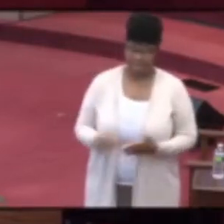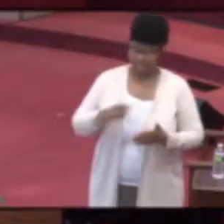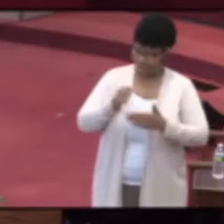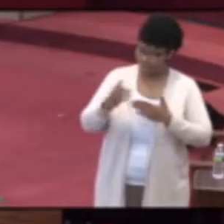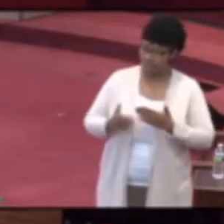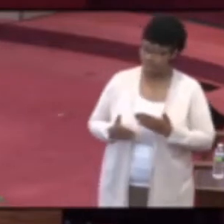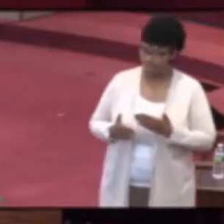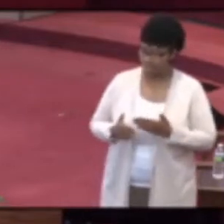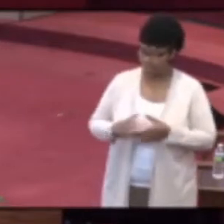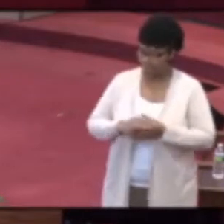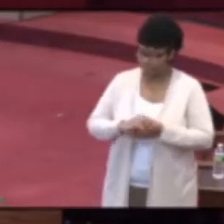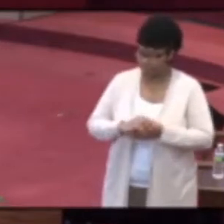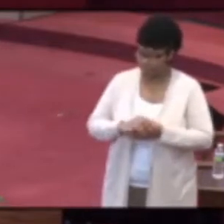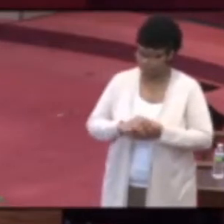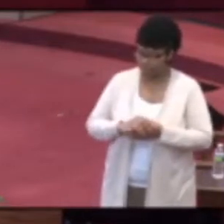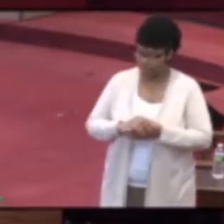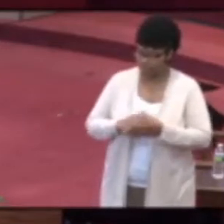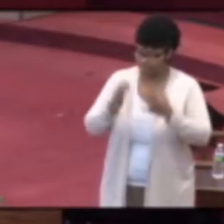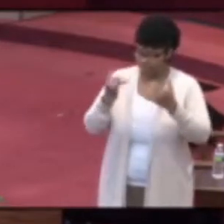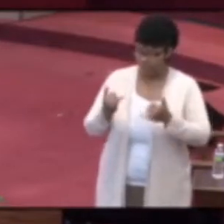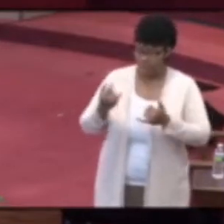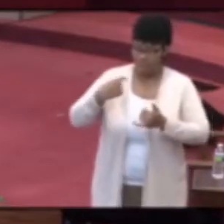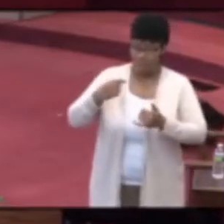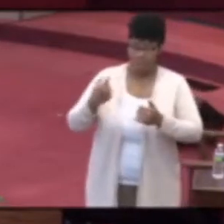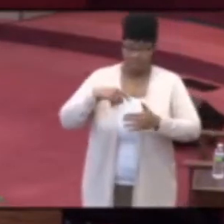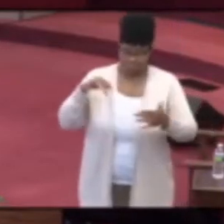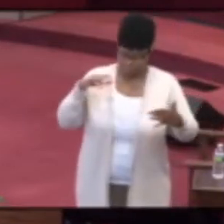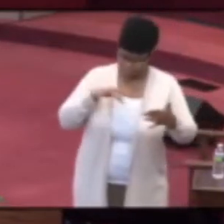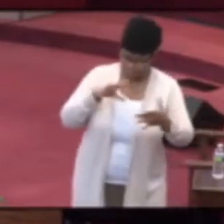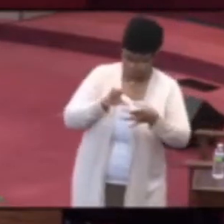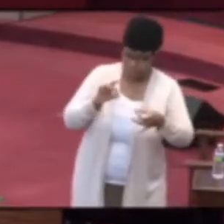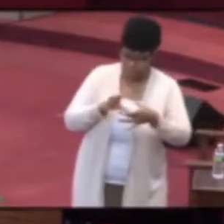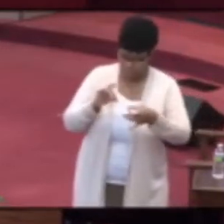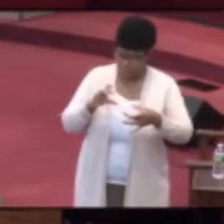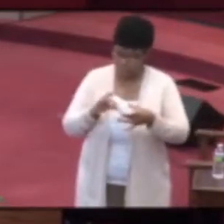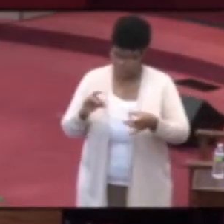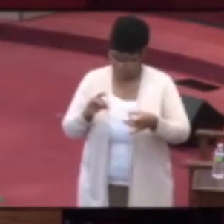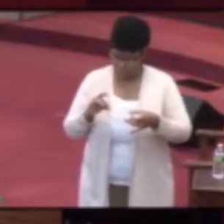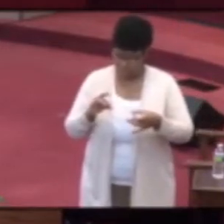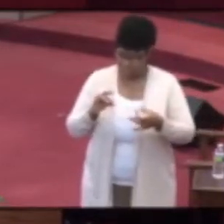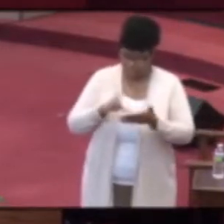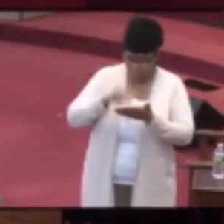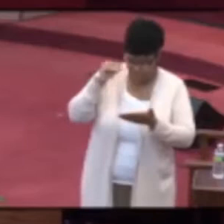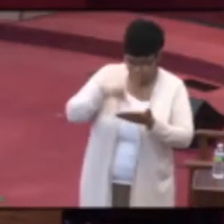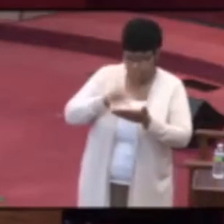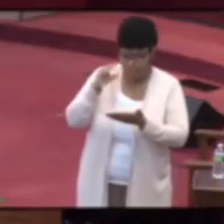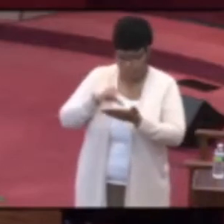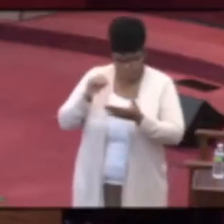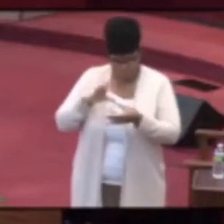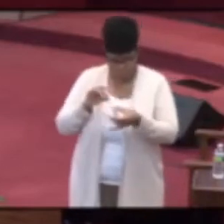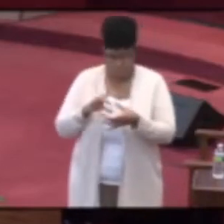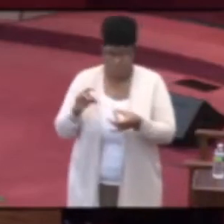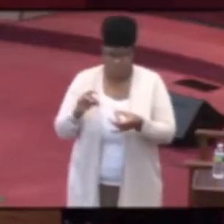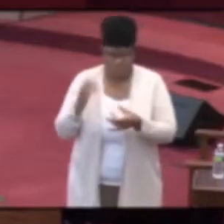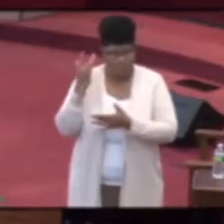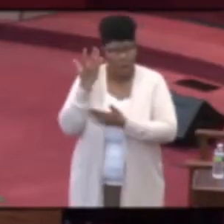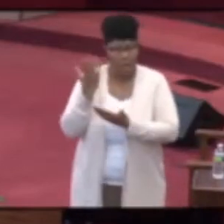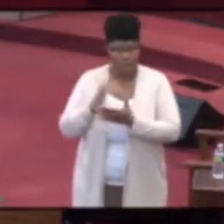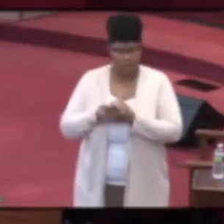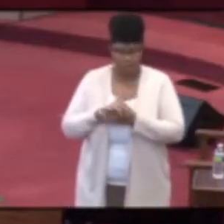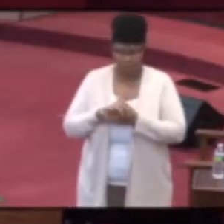weekend, we're blessed to sit with Jesus and to enjoy glancing around the teaching possibilities of this focal text,